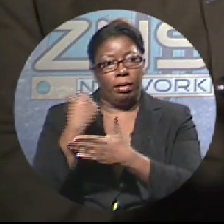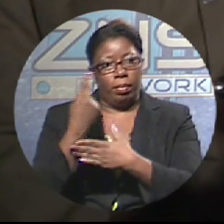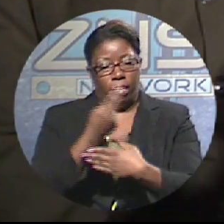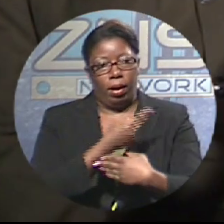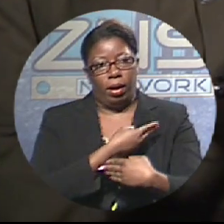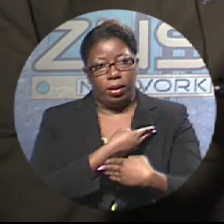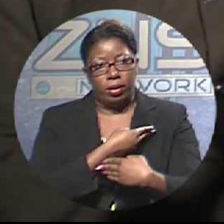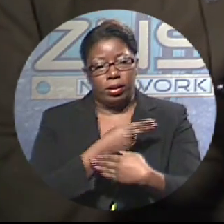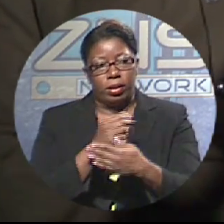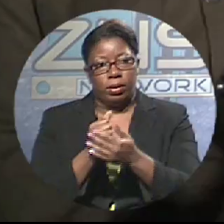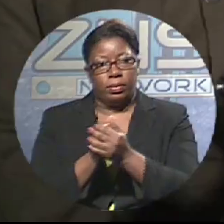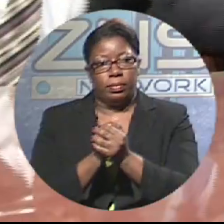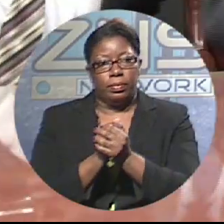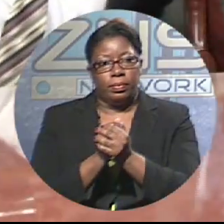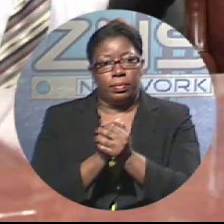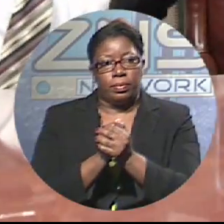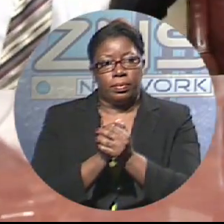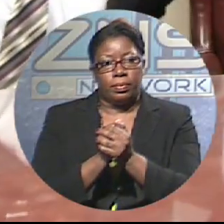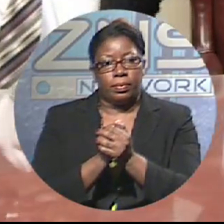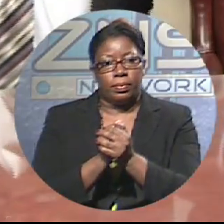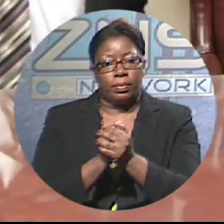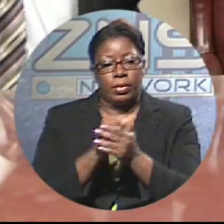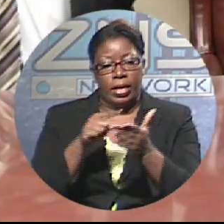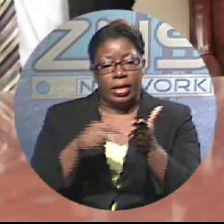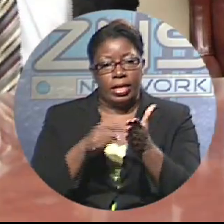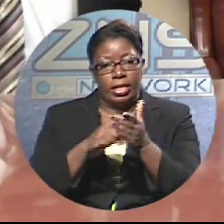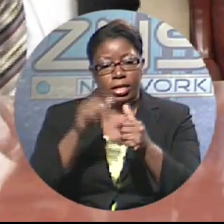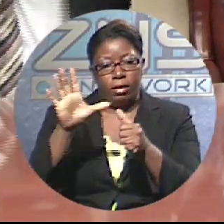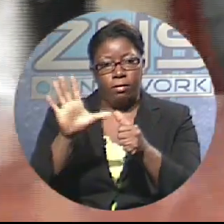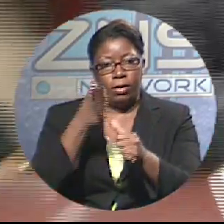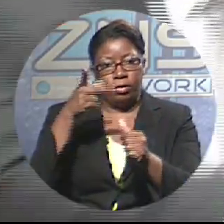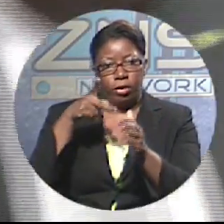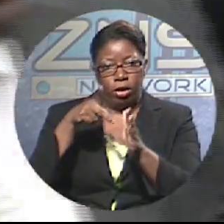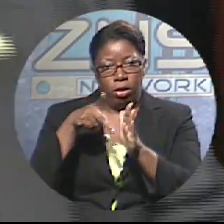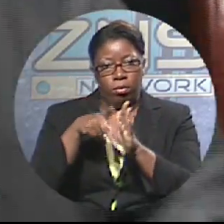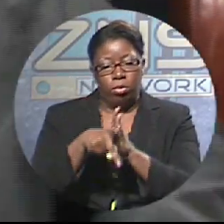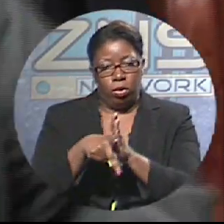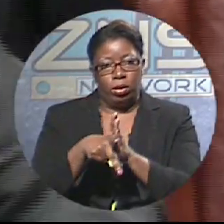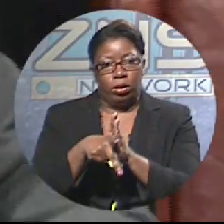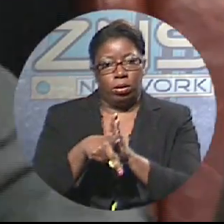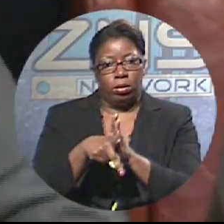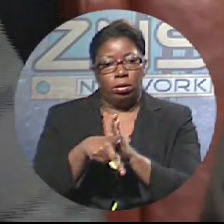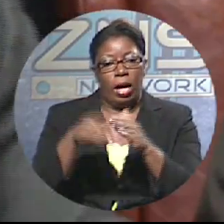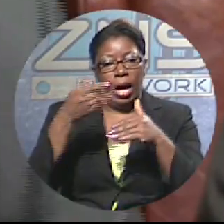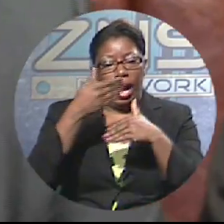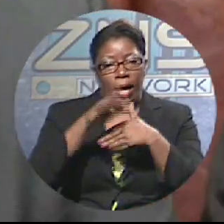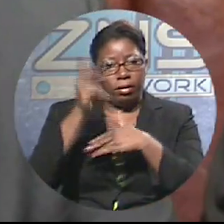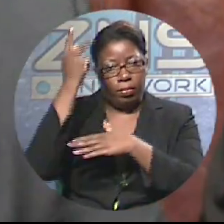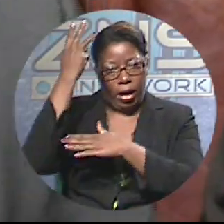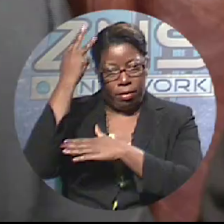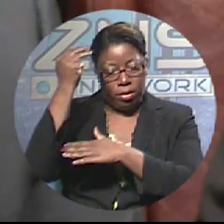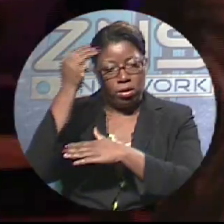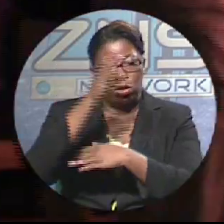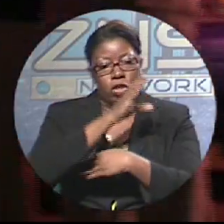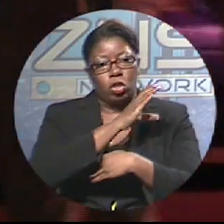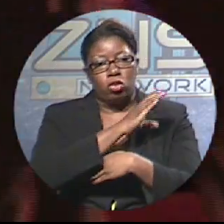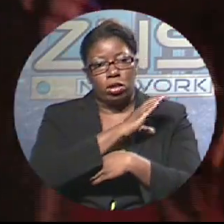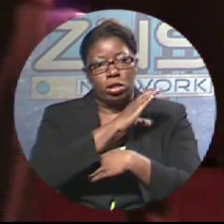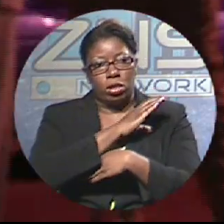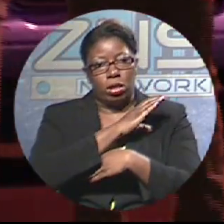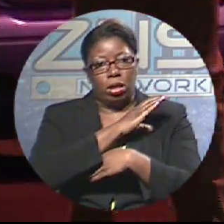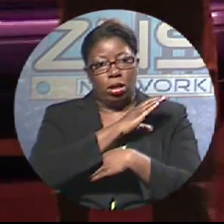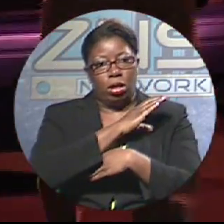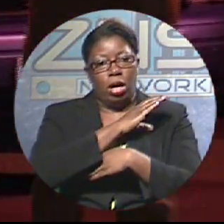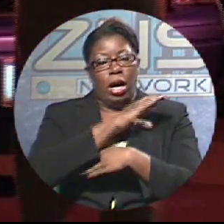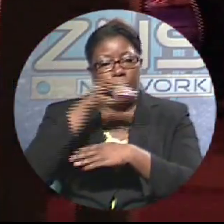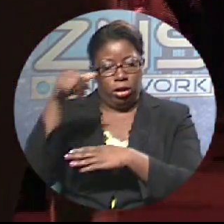compiling the information for investigations. This is the fifth murder since Prime Minister Perry Christie revealed additional crime-fighting measures on Monday.